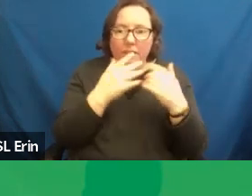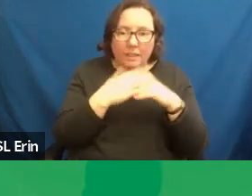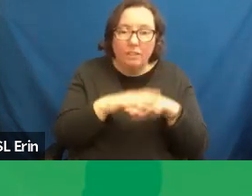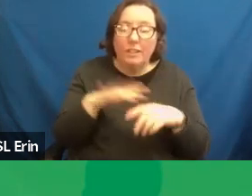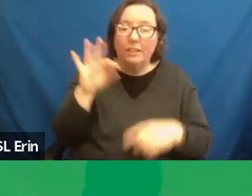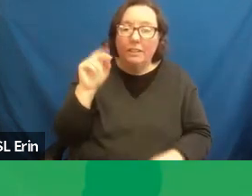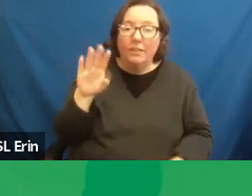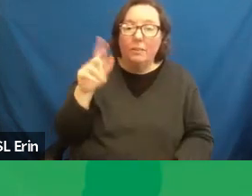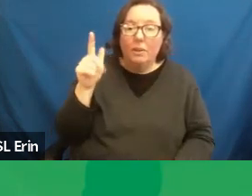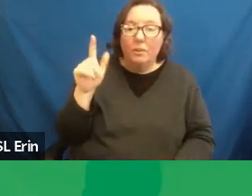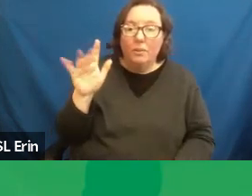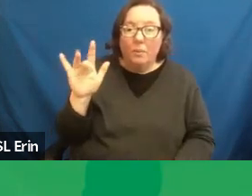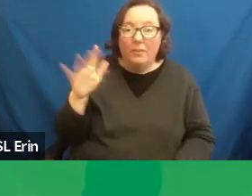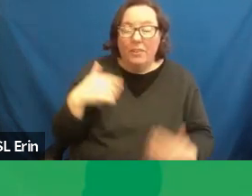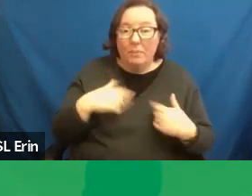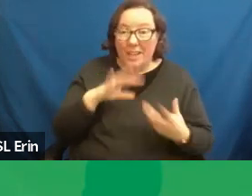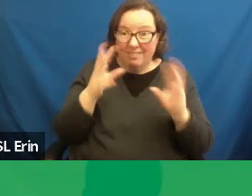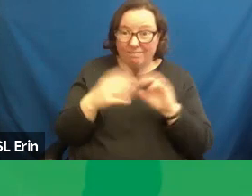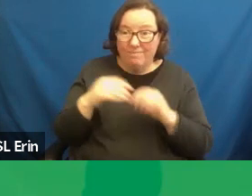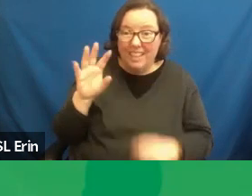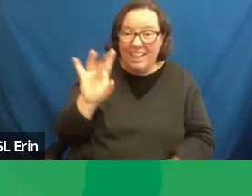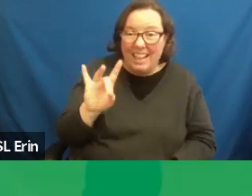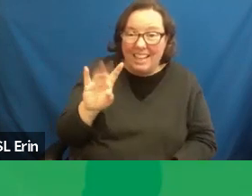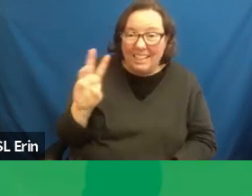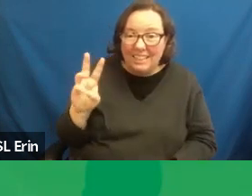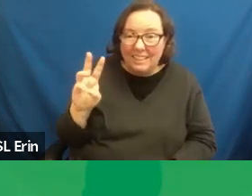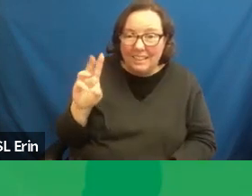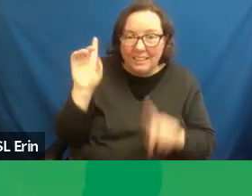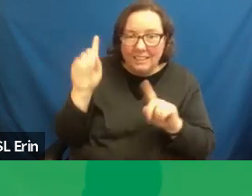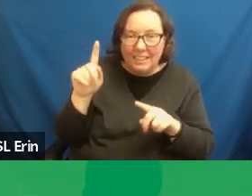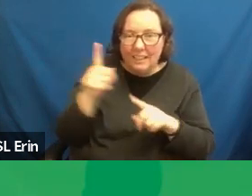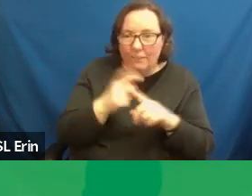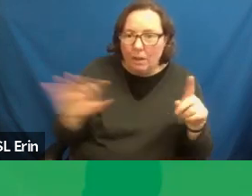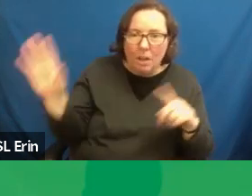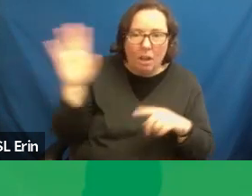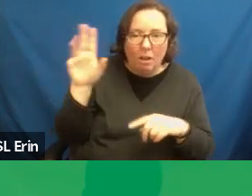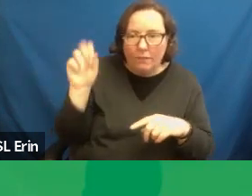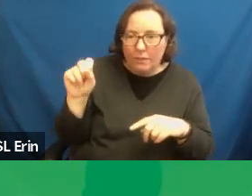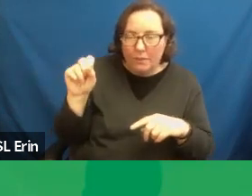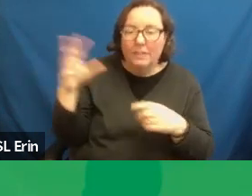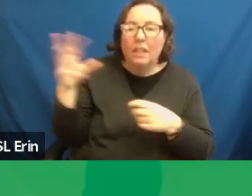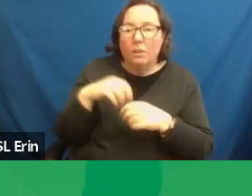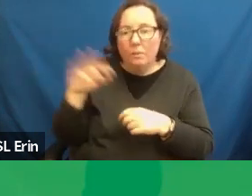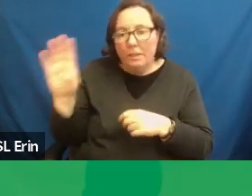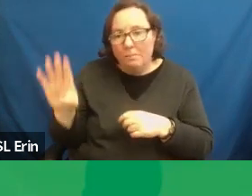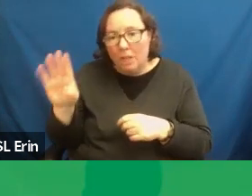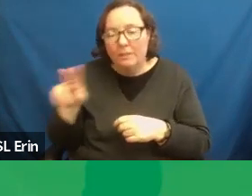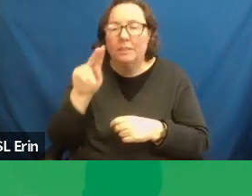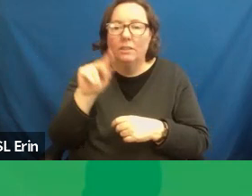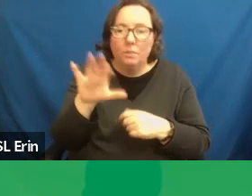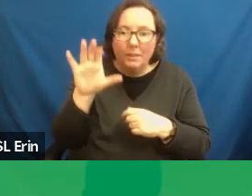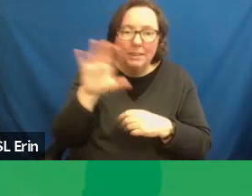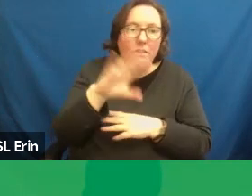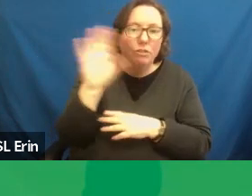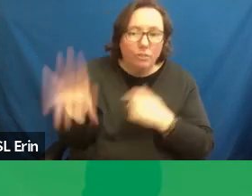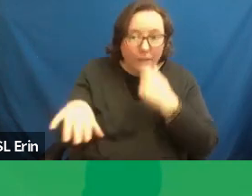we had 86 attendees of youth activists from across the country, including students in Boston, New York City,